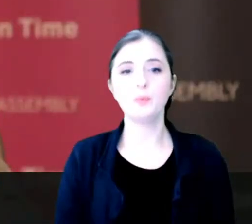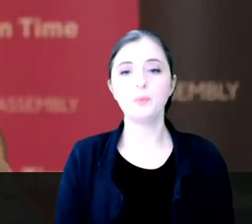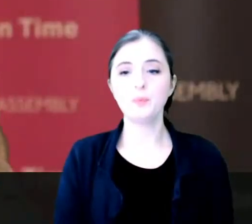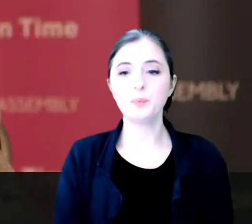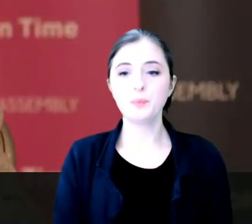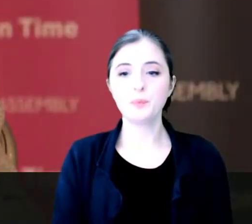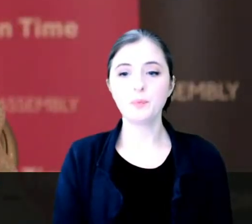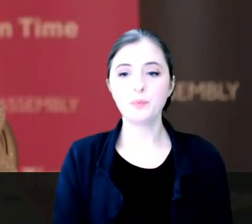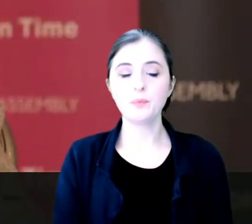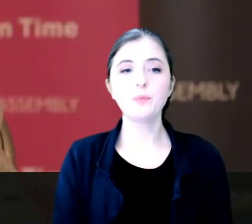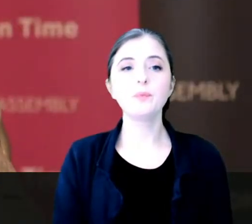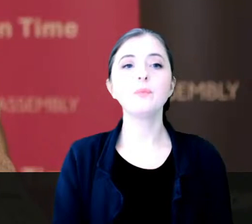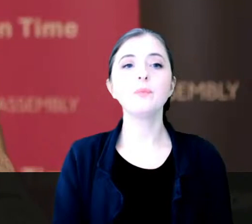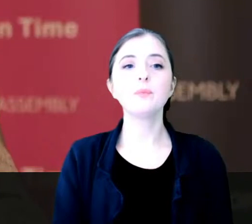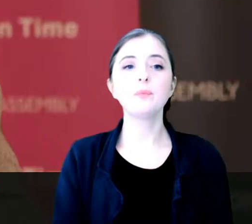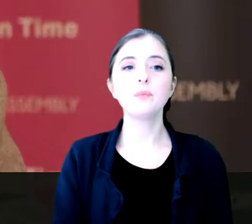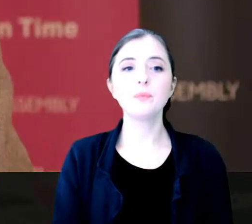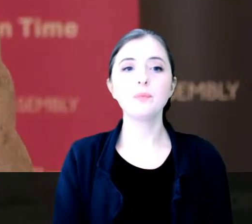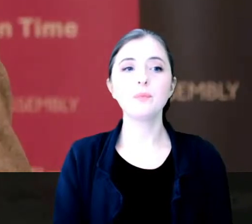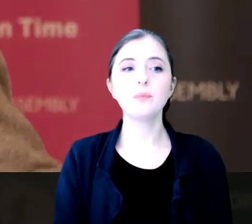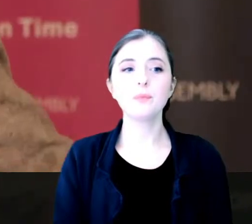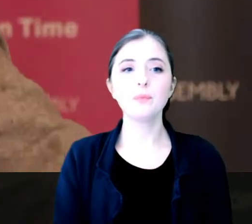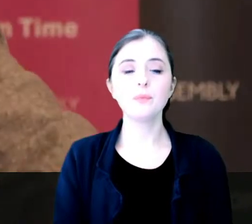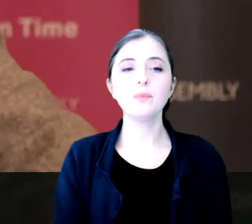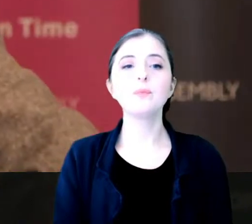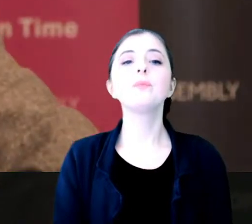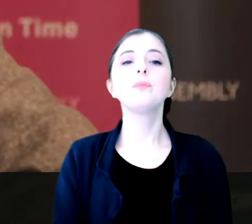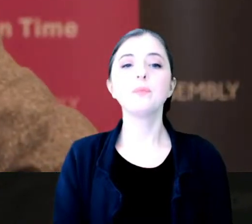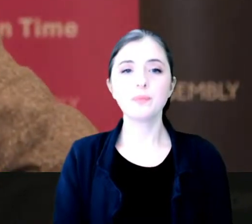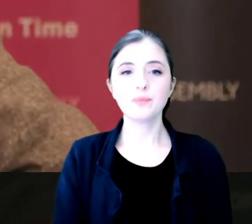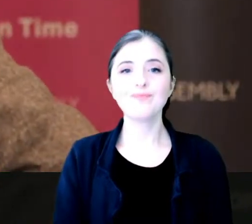Okay, we are now definitely